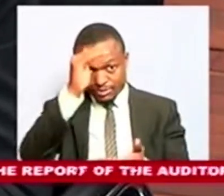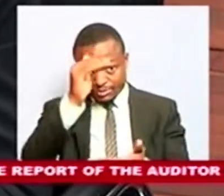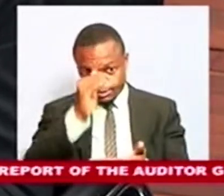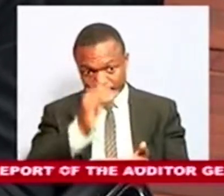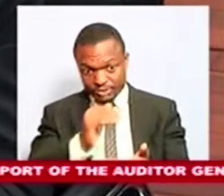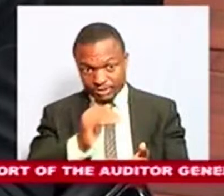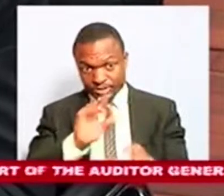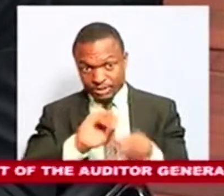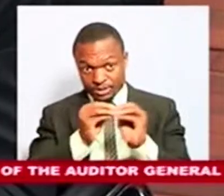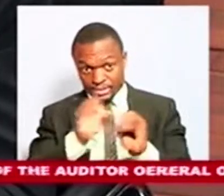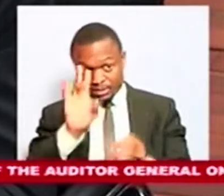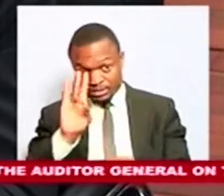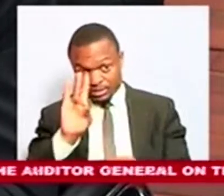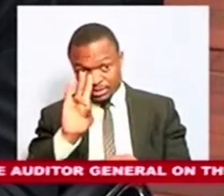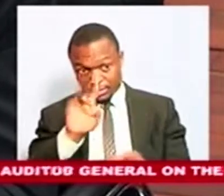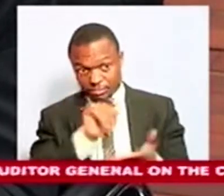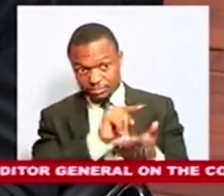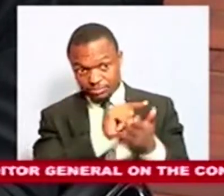Yeah.